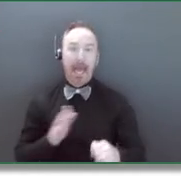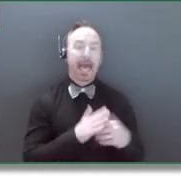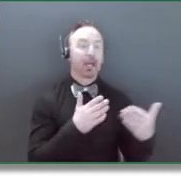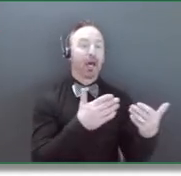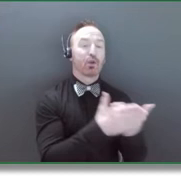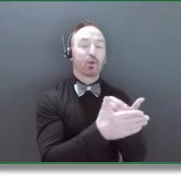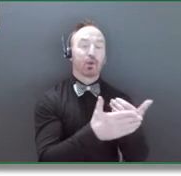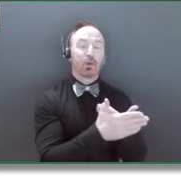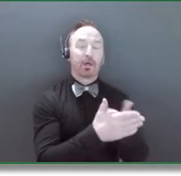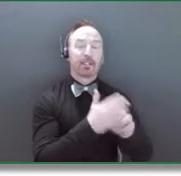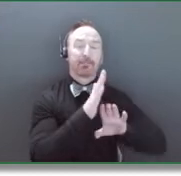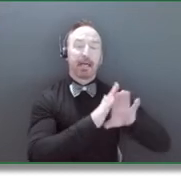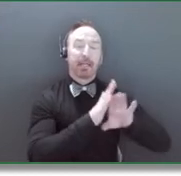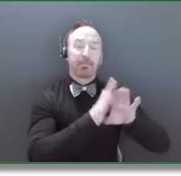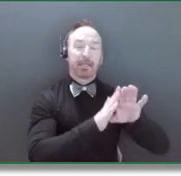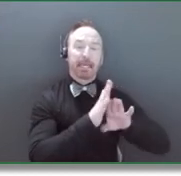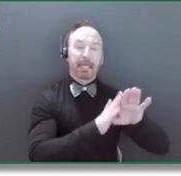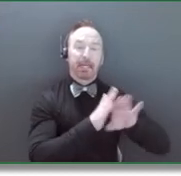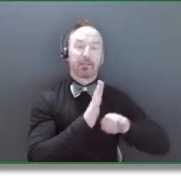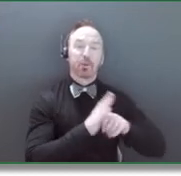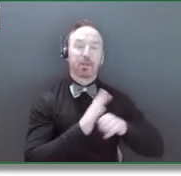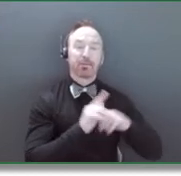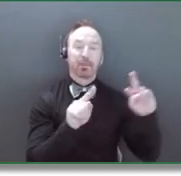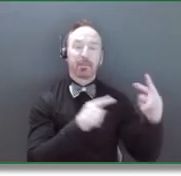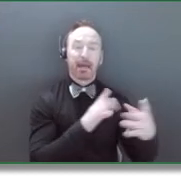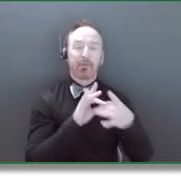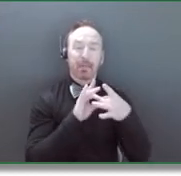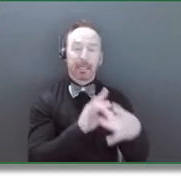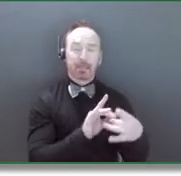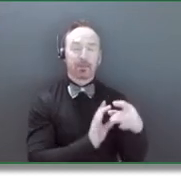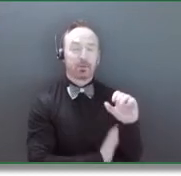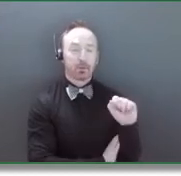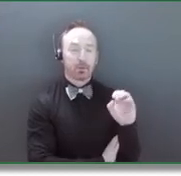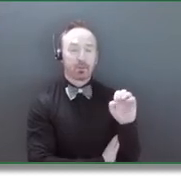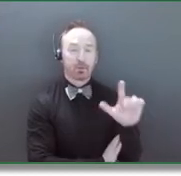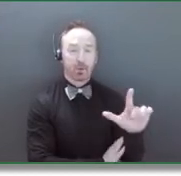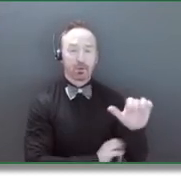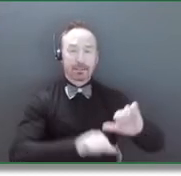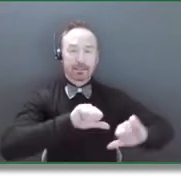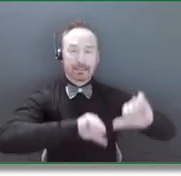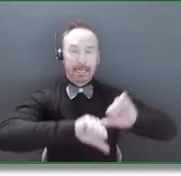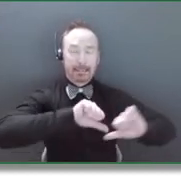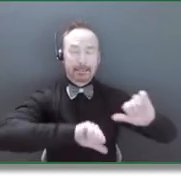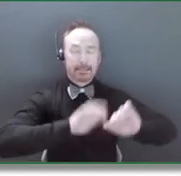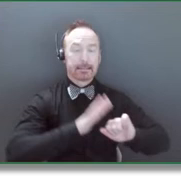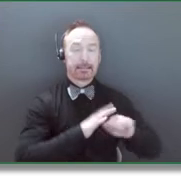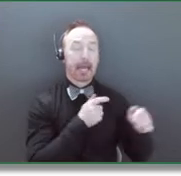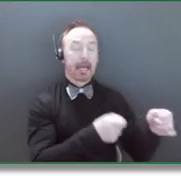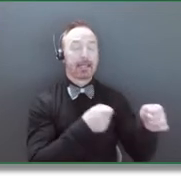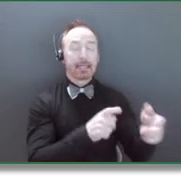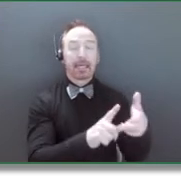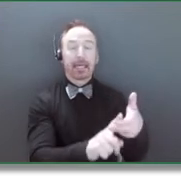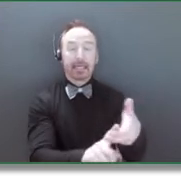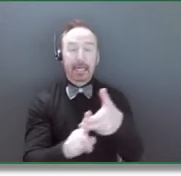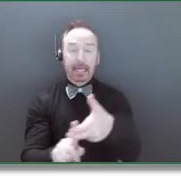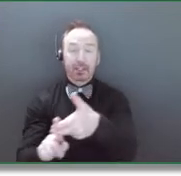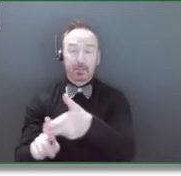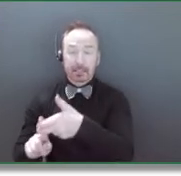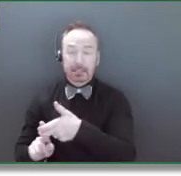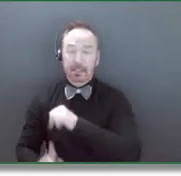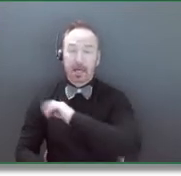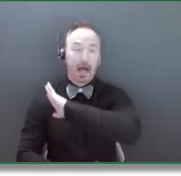around social sciences and the engagement of all stakeholder groups